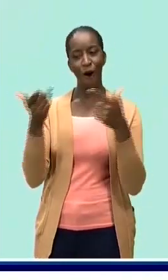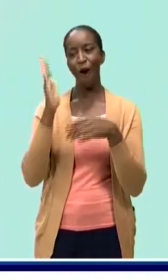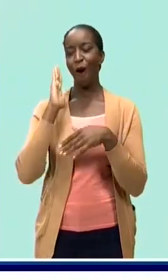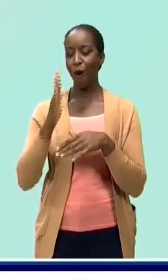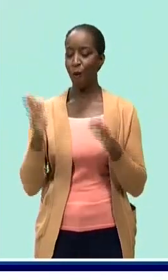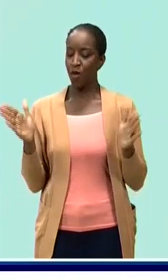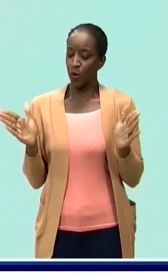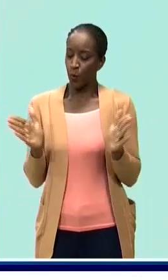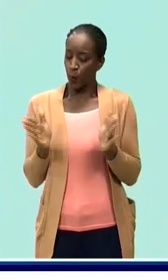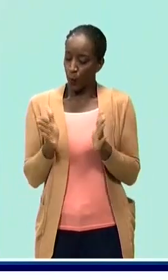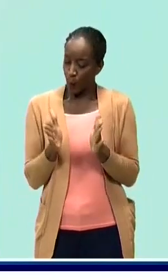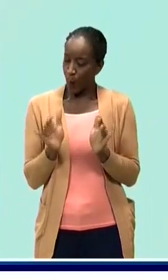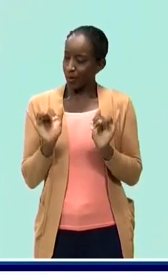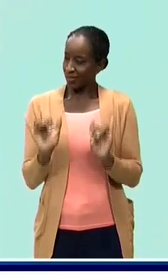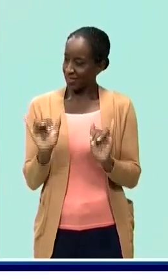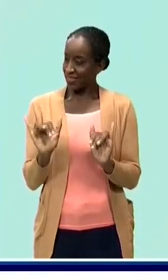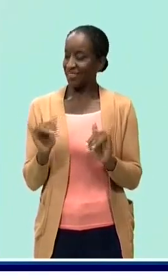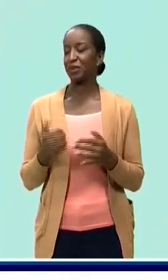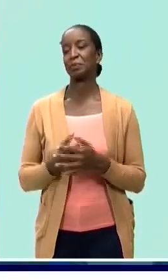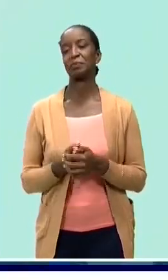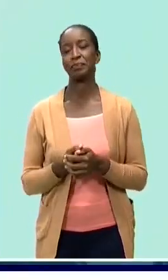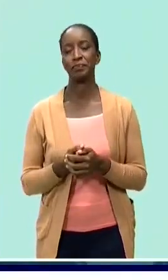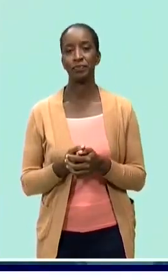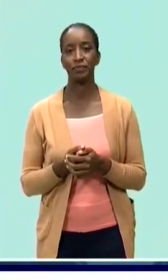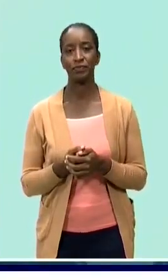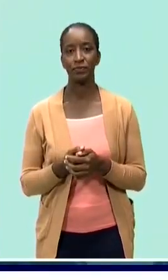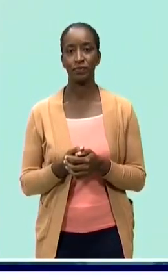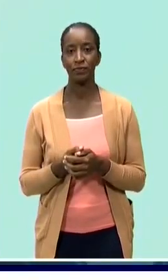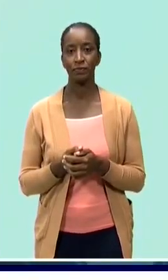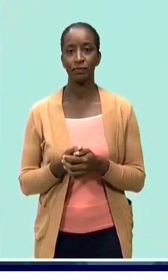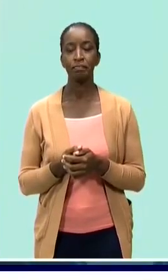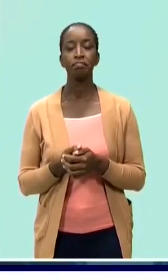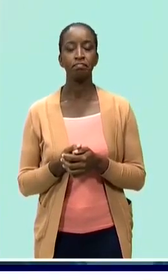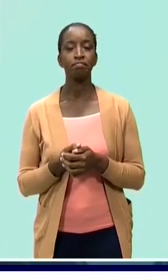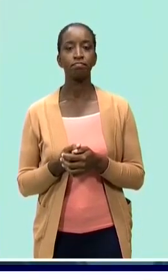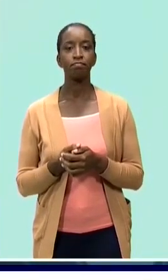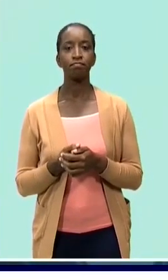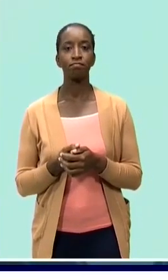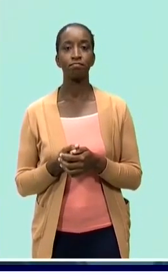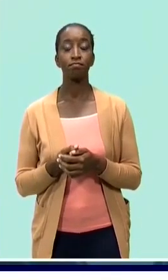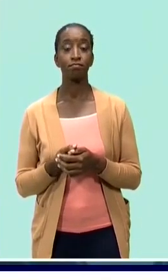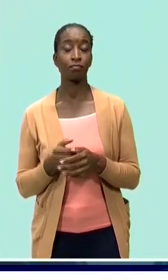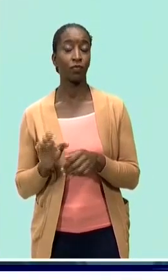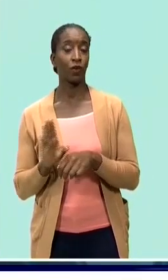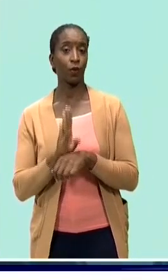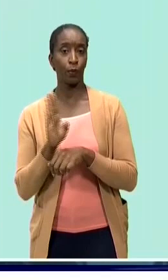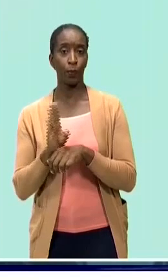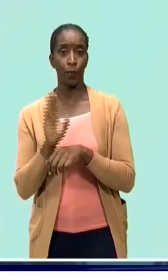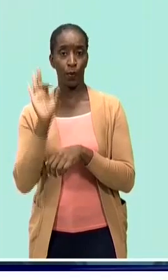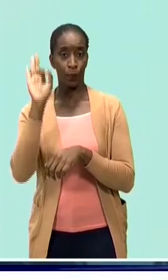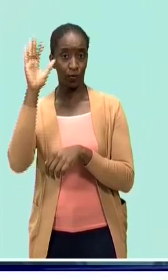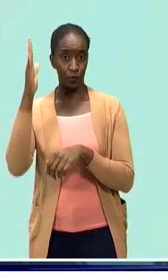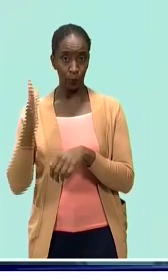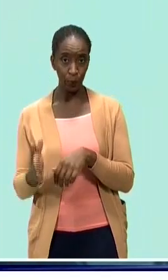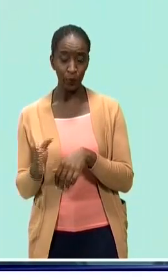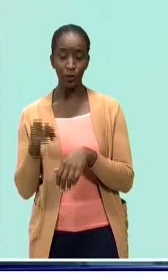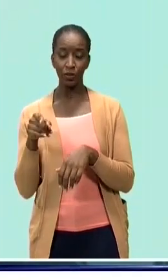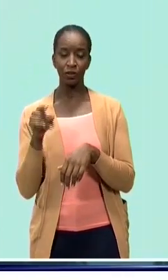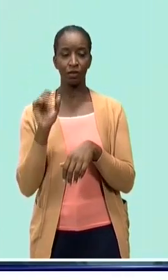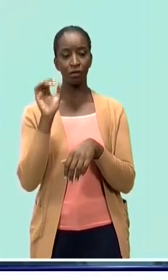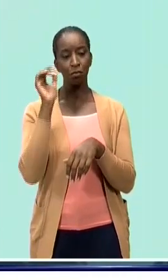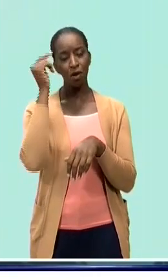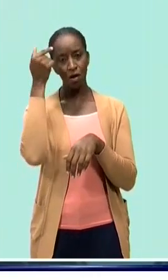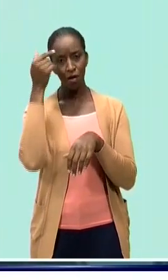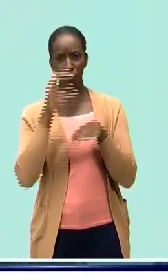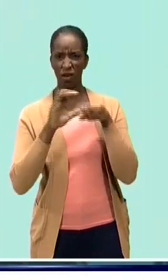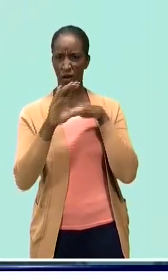this weight or actually lost some more weight. A local church leader and regional governmental spiritual advisor says he's had